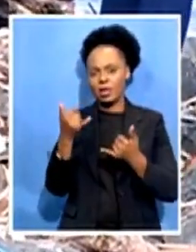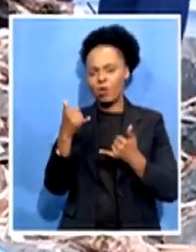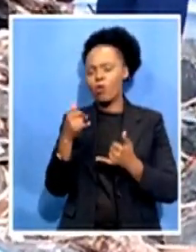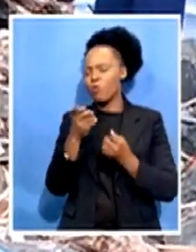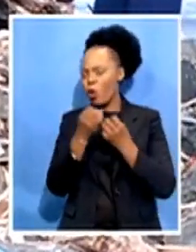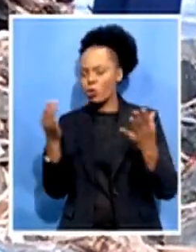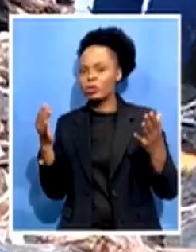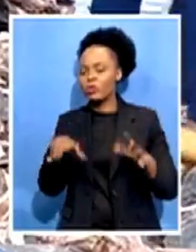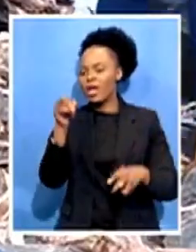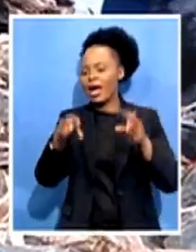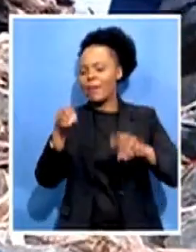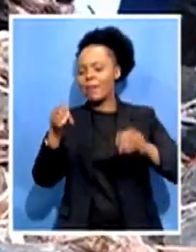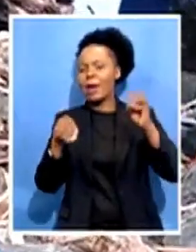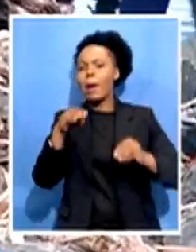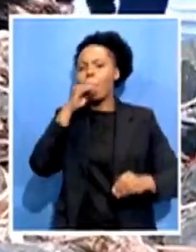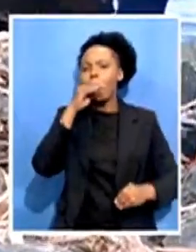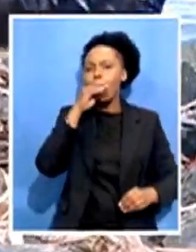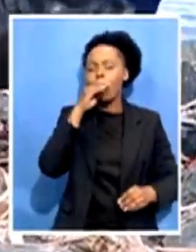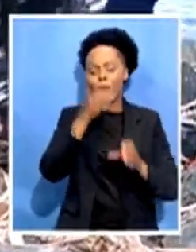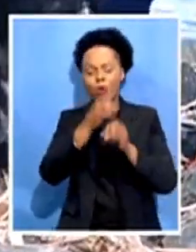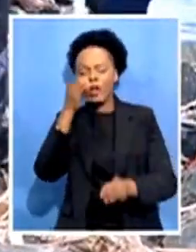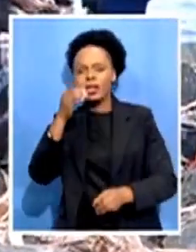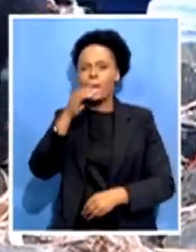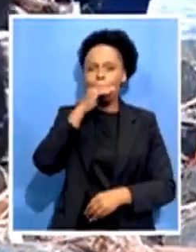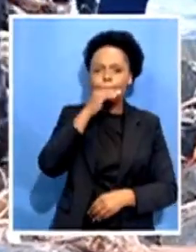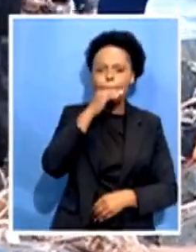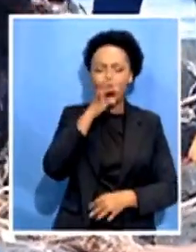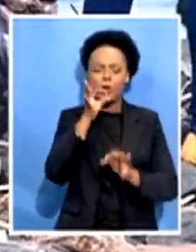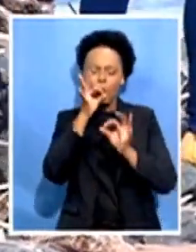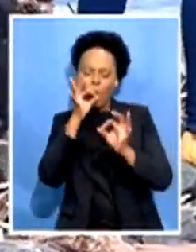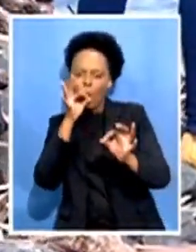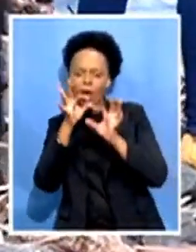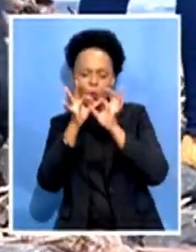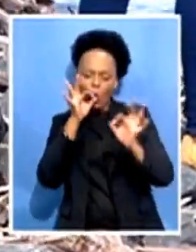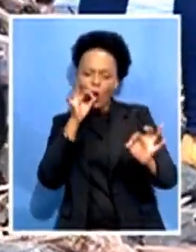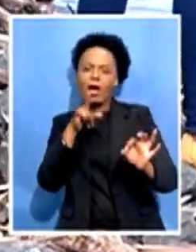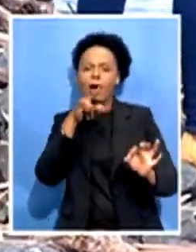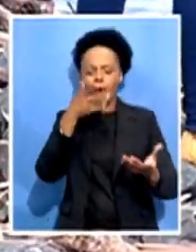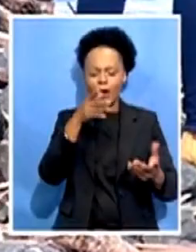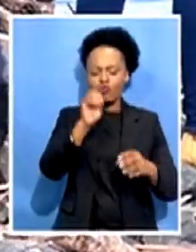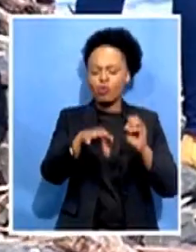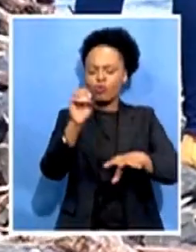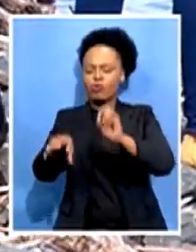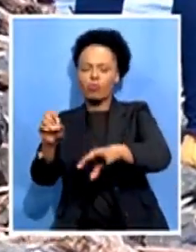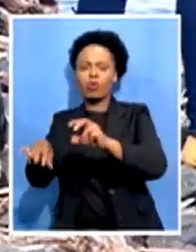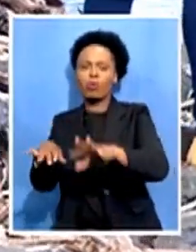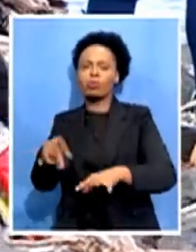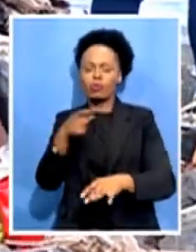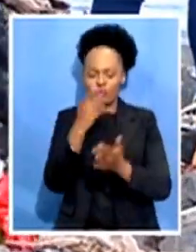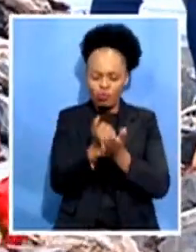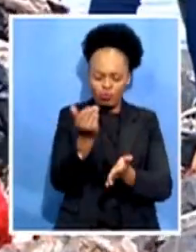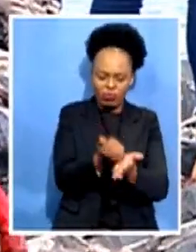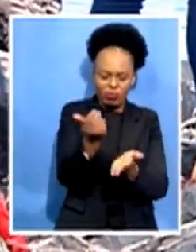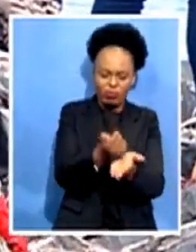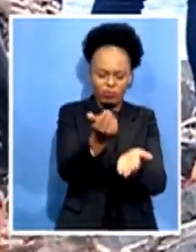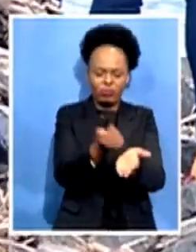and straws and all of the polystyrene that we get. So because of that, we really want to come back,